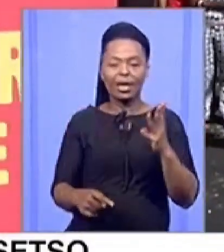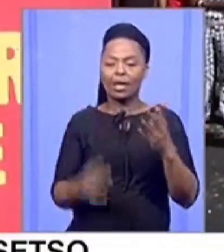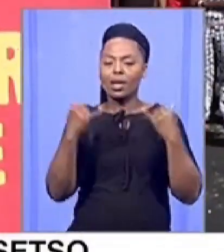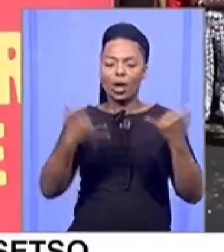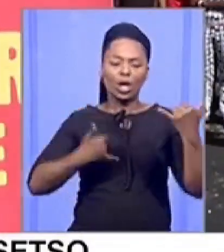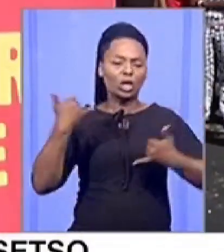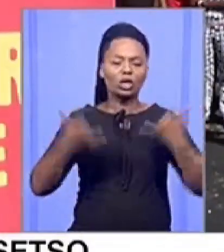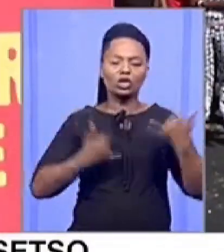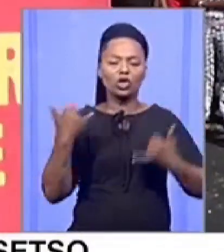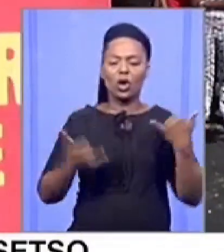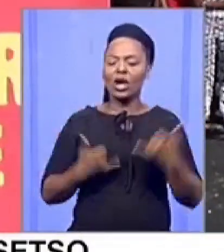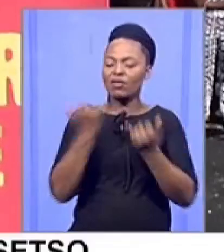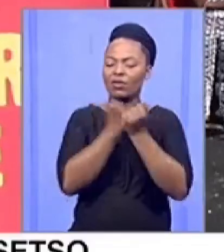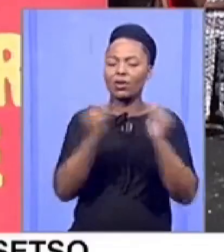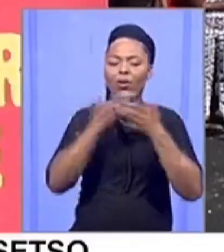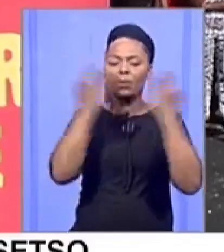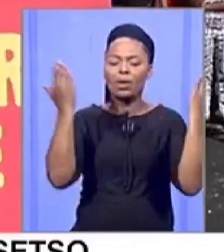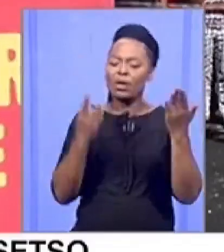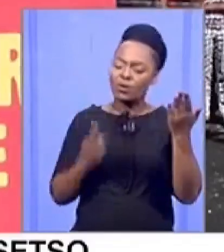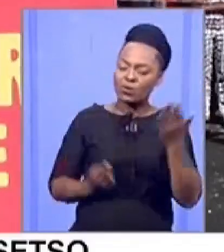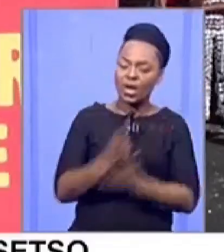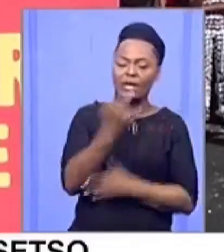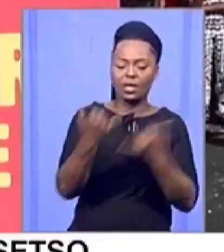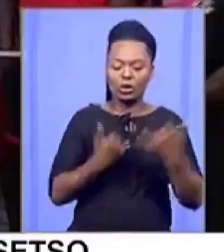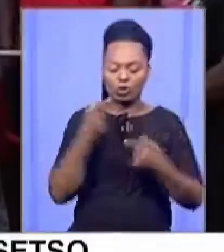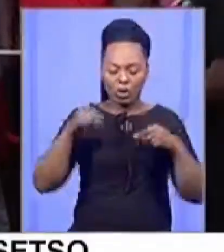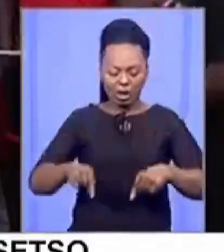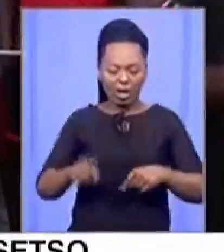don't enjoy their freedom, we have no right to enjoy